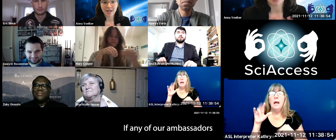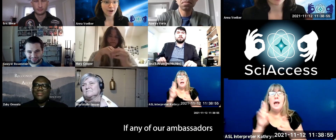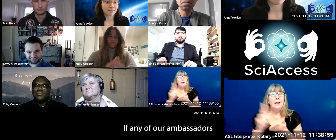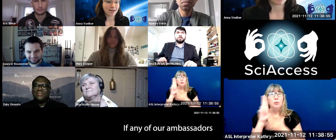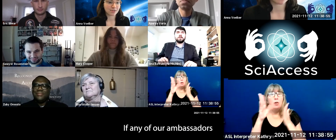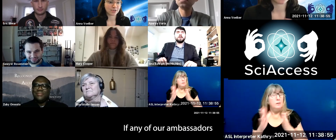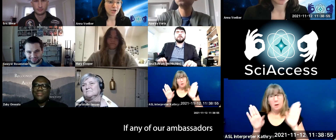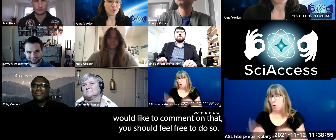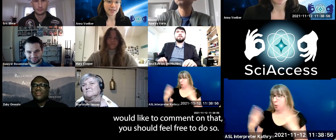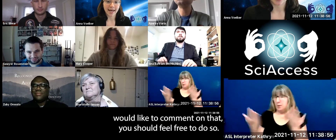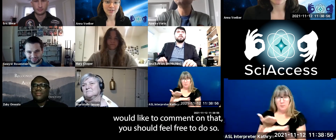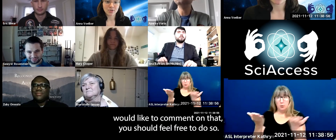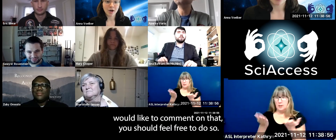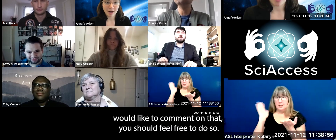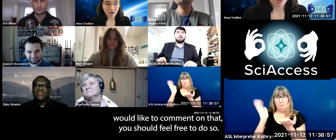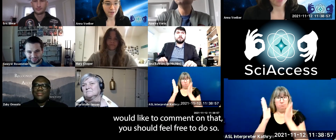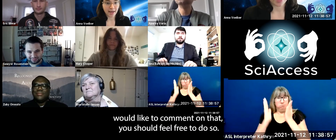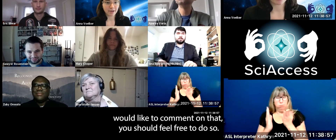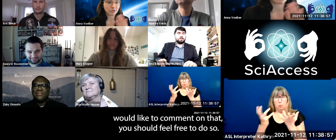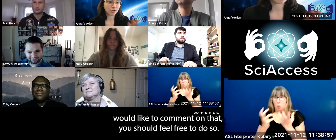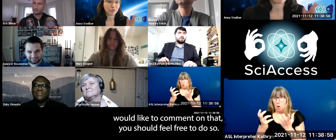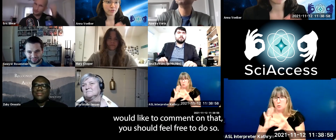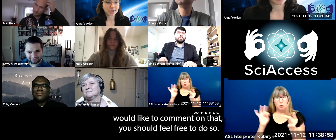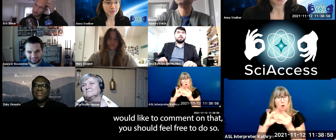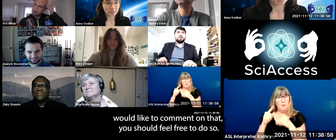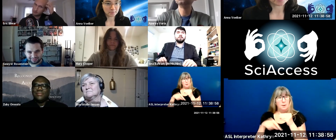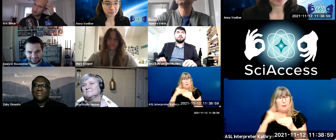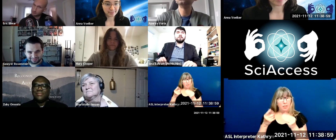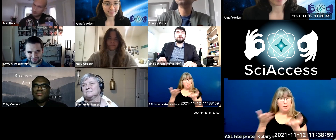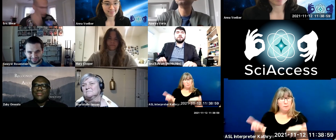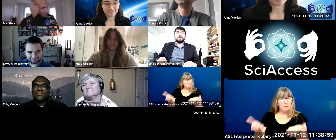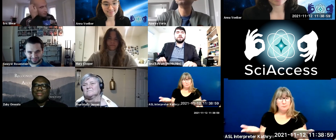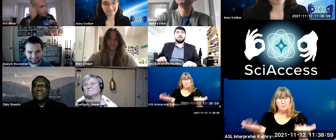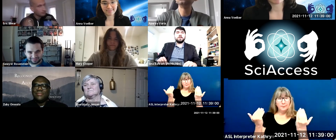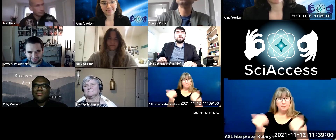If any of our ambassadors would like to comment on that, you should feel free to do so.